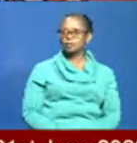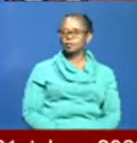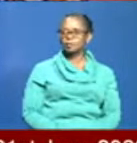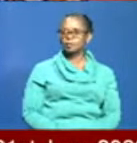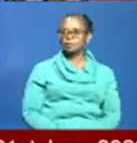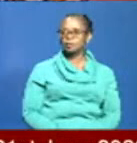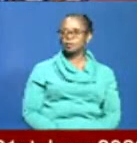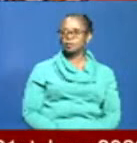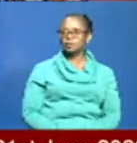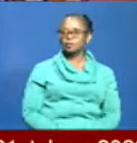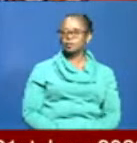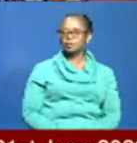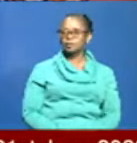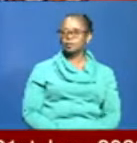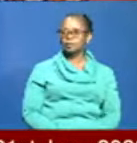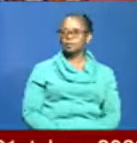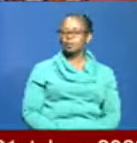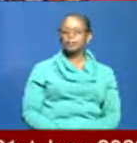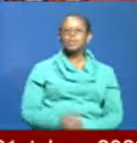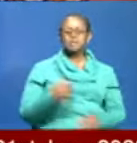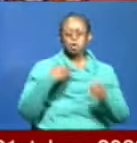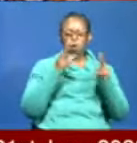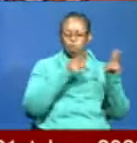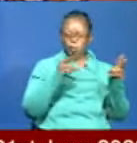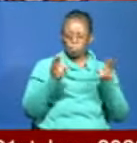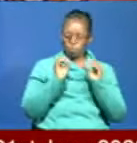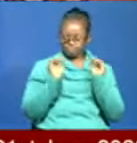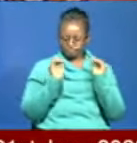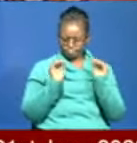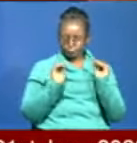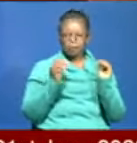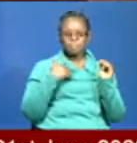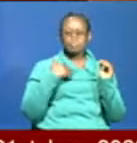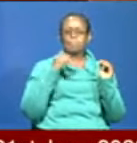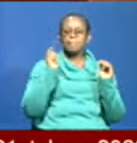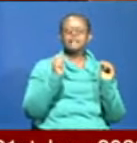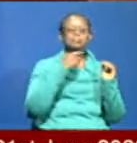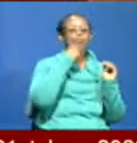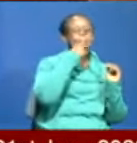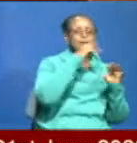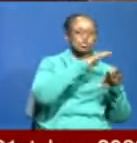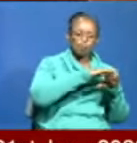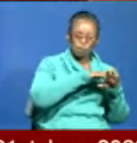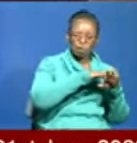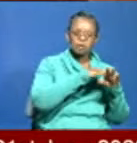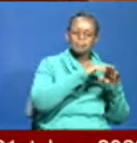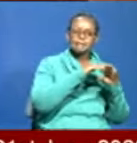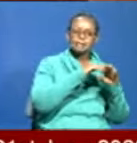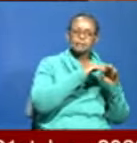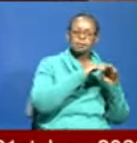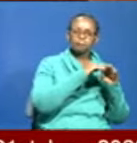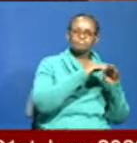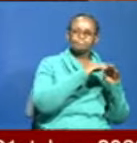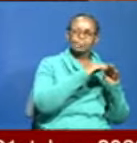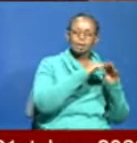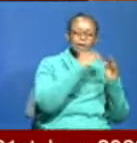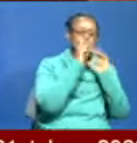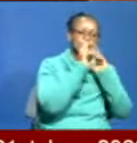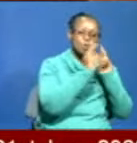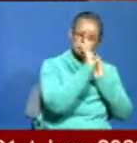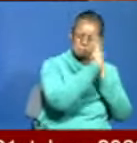statement made by the leader majority concerning the program for the House or the business of the House for the